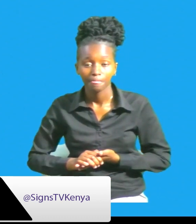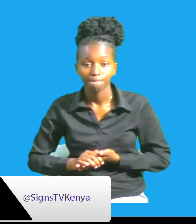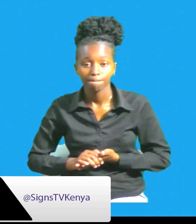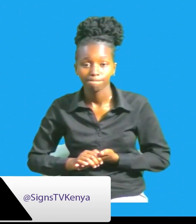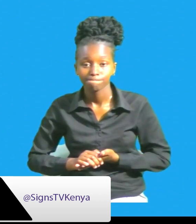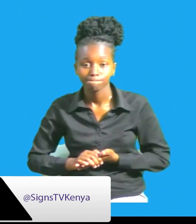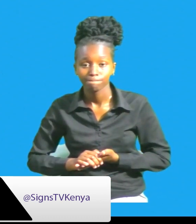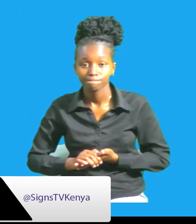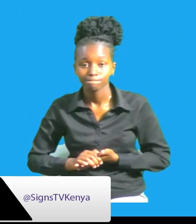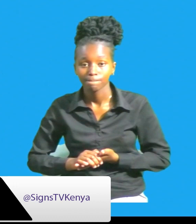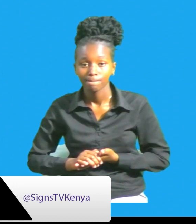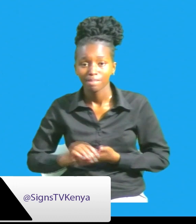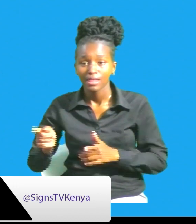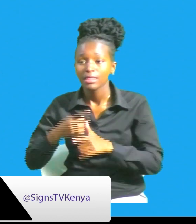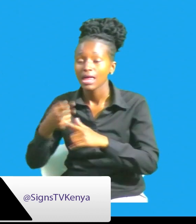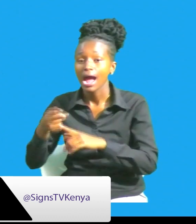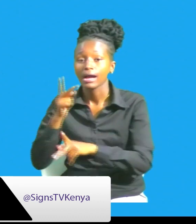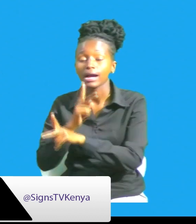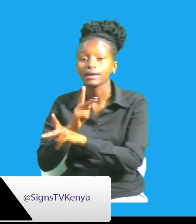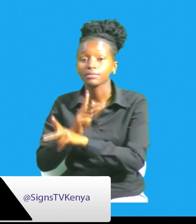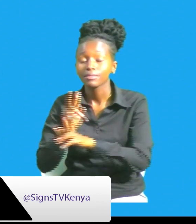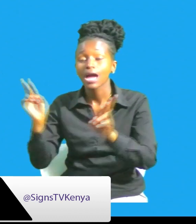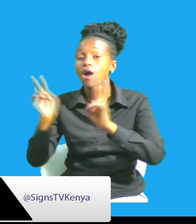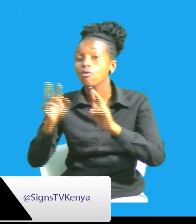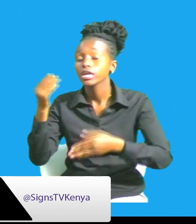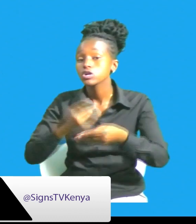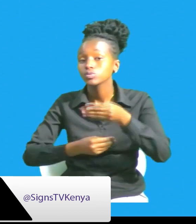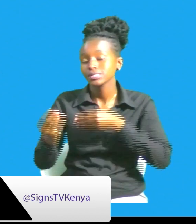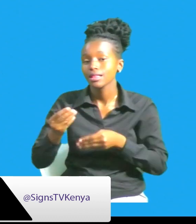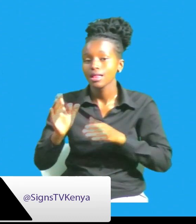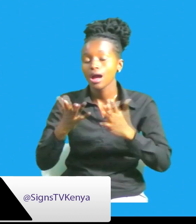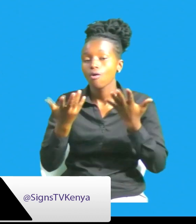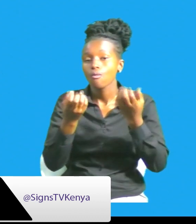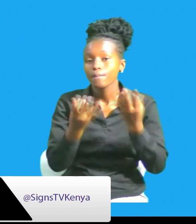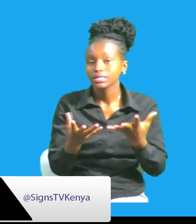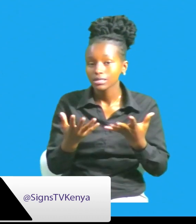And he is selling the chewing gum at